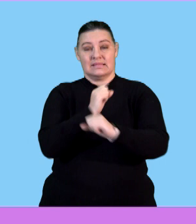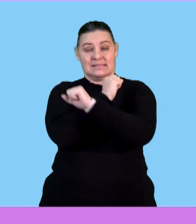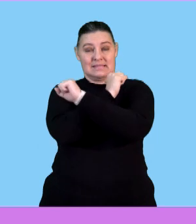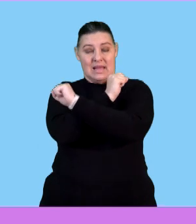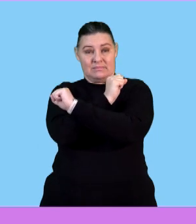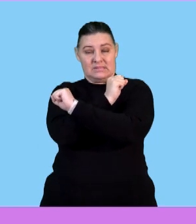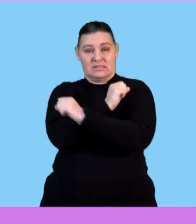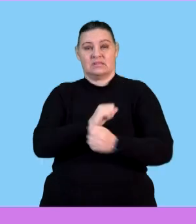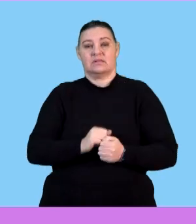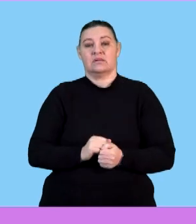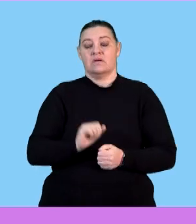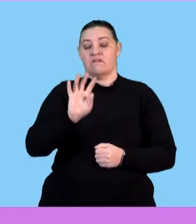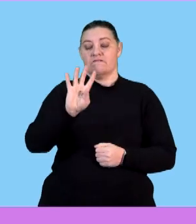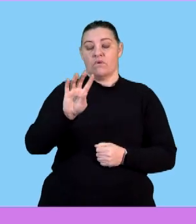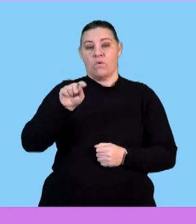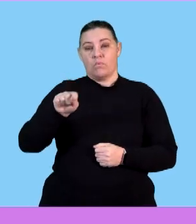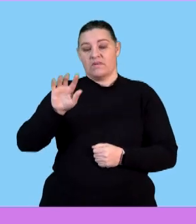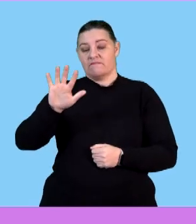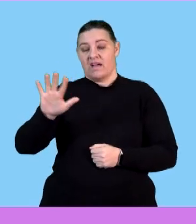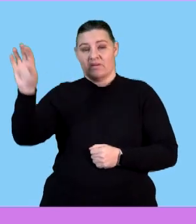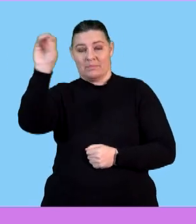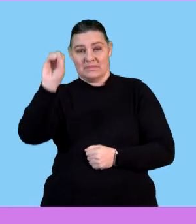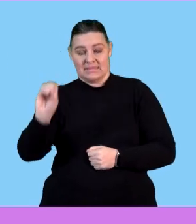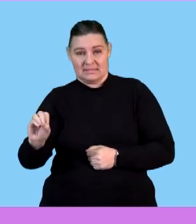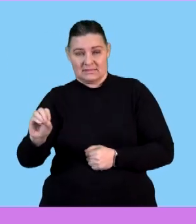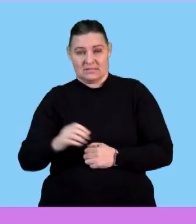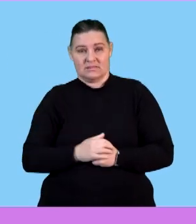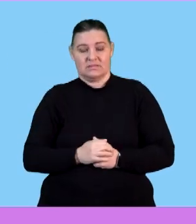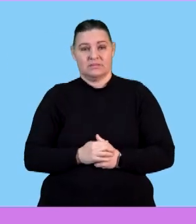We've got to multiply that by 4.5%.